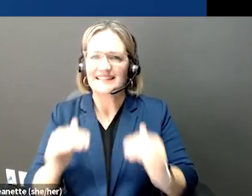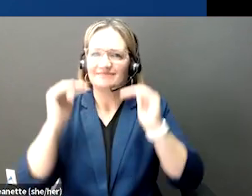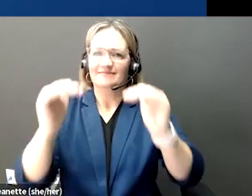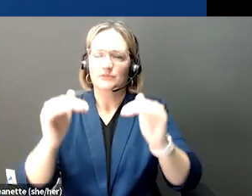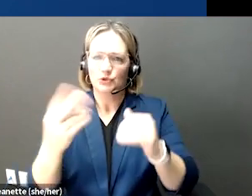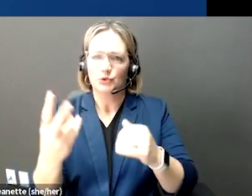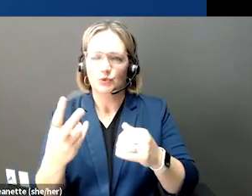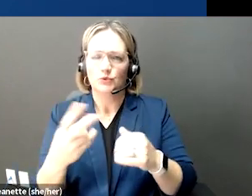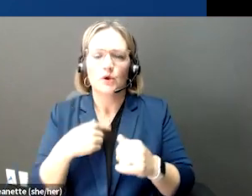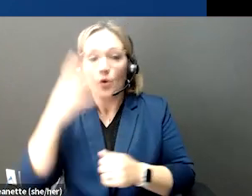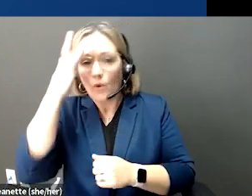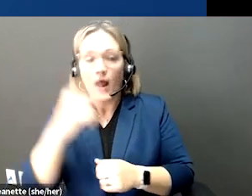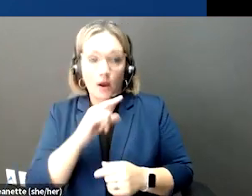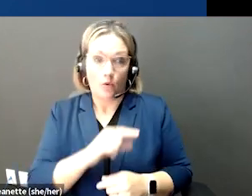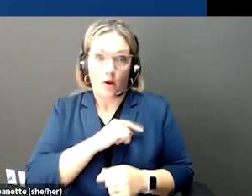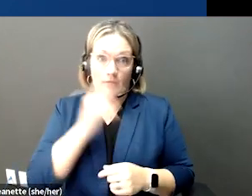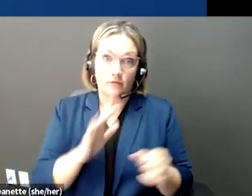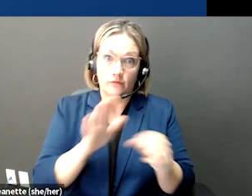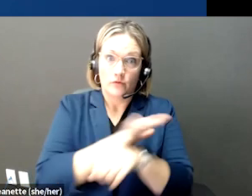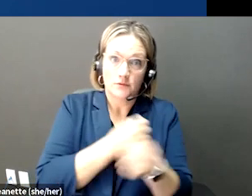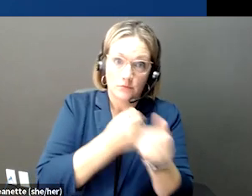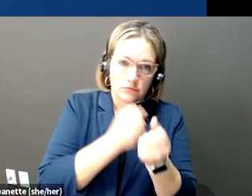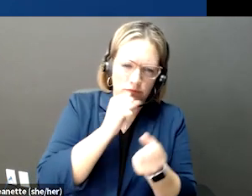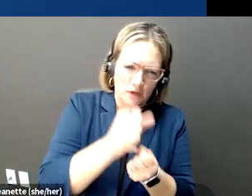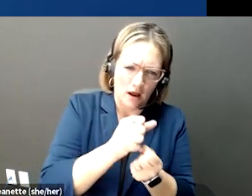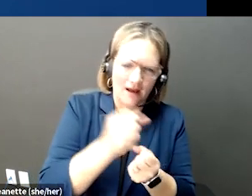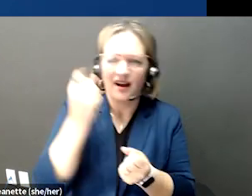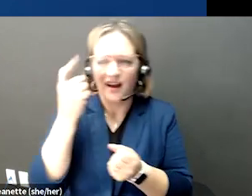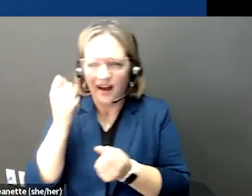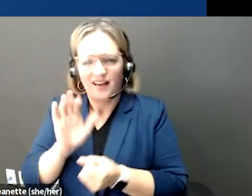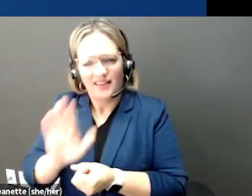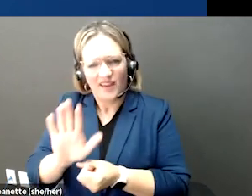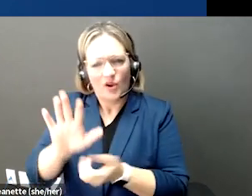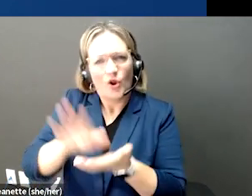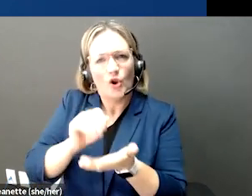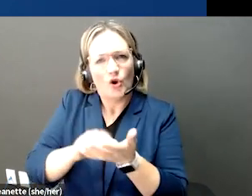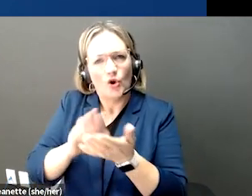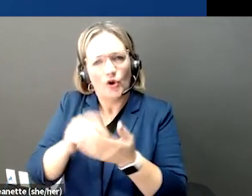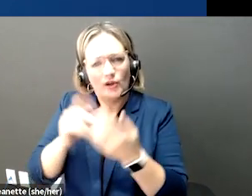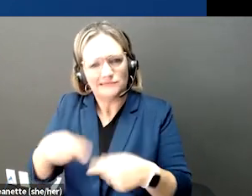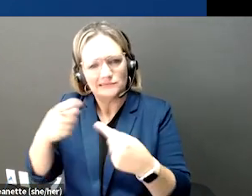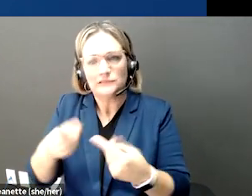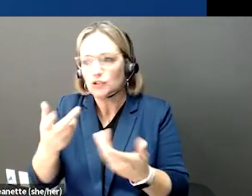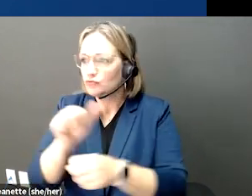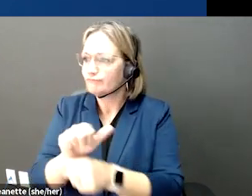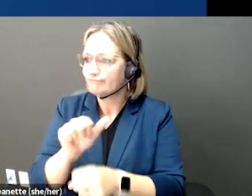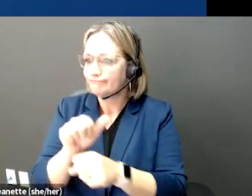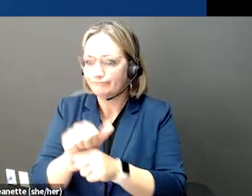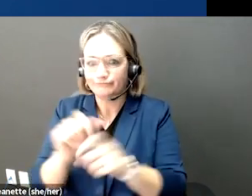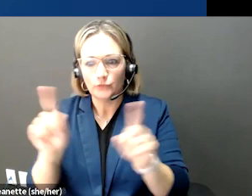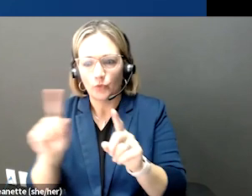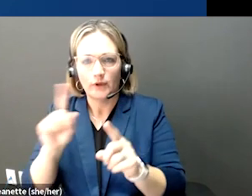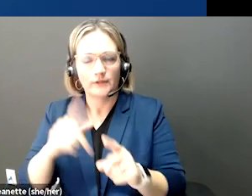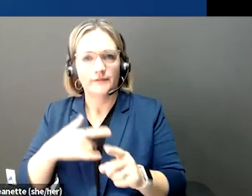They did not qualify for full support, but because of learning-related challenges, they struggled to get a job that would give them